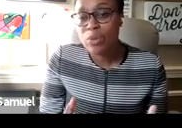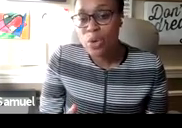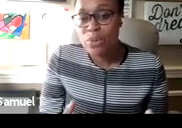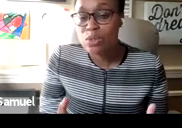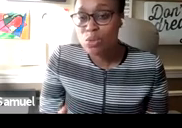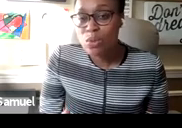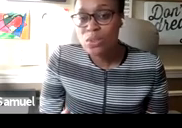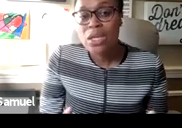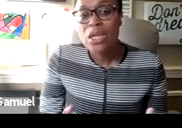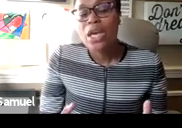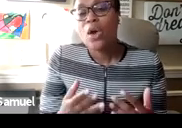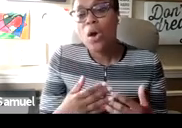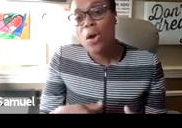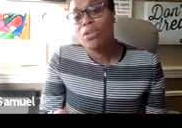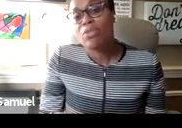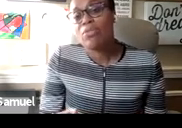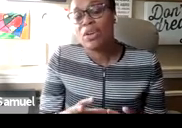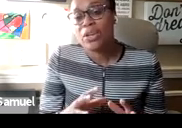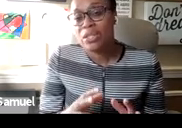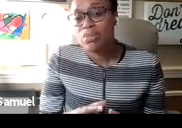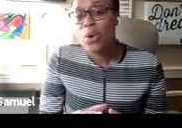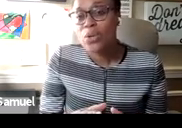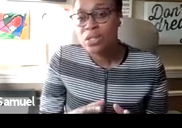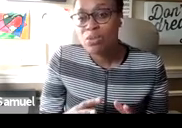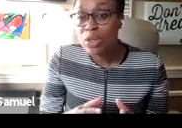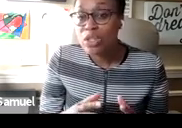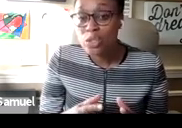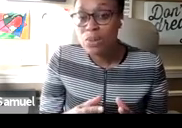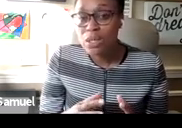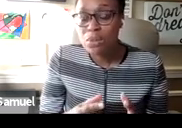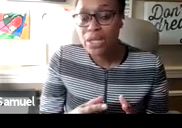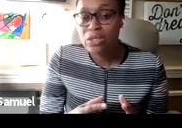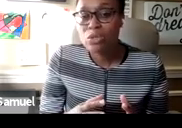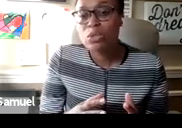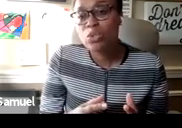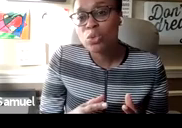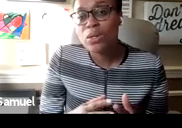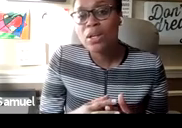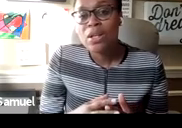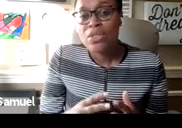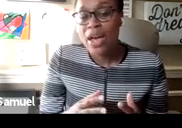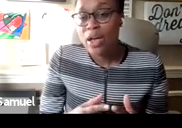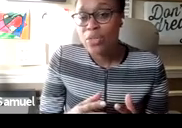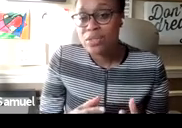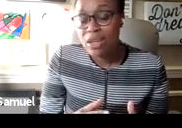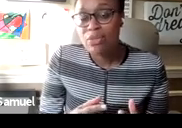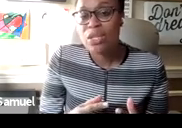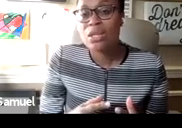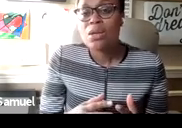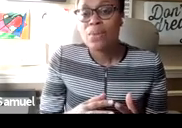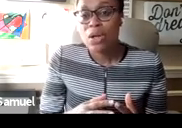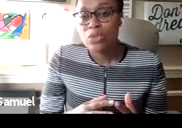to safely reopen schools and all of the various components that really should be in place to ensure the health